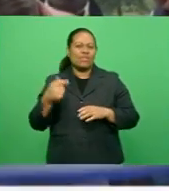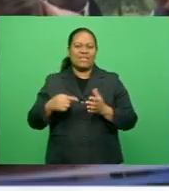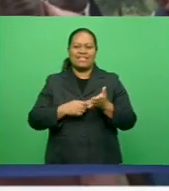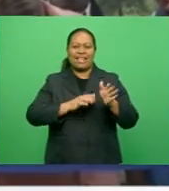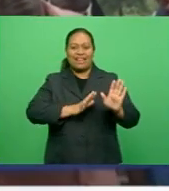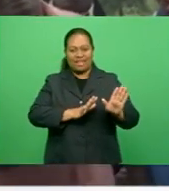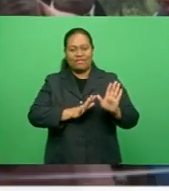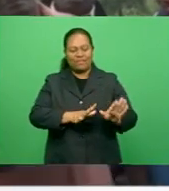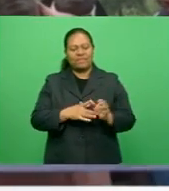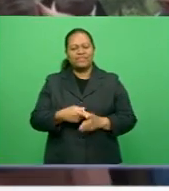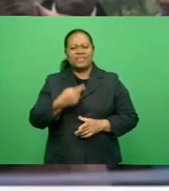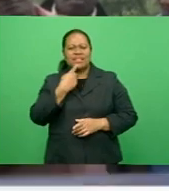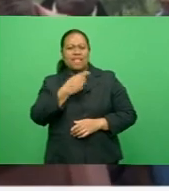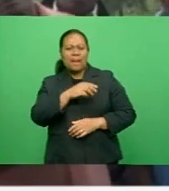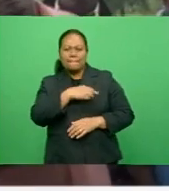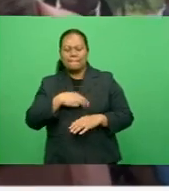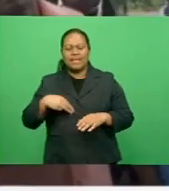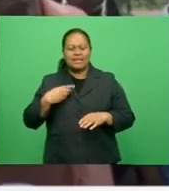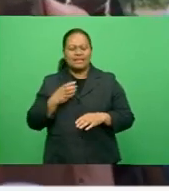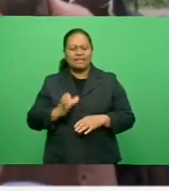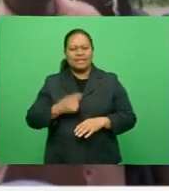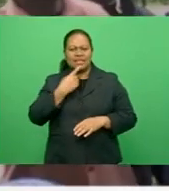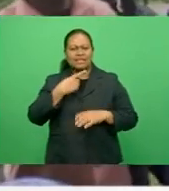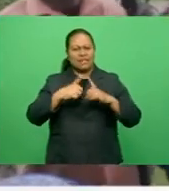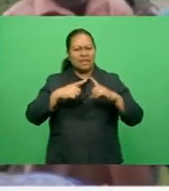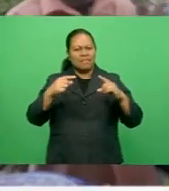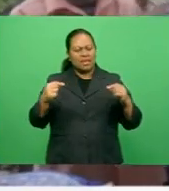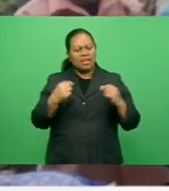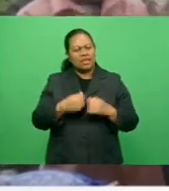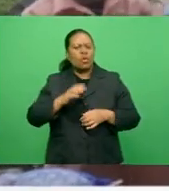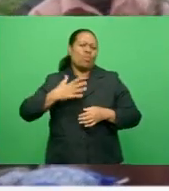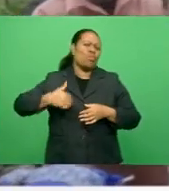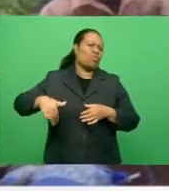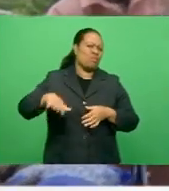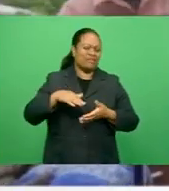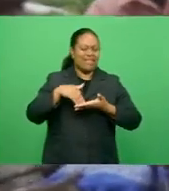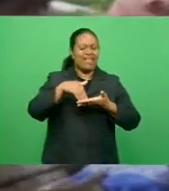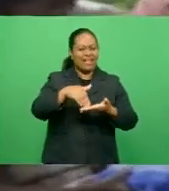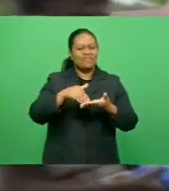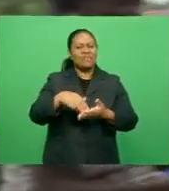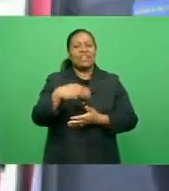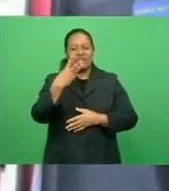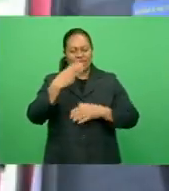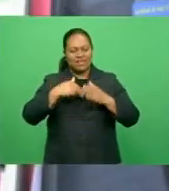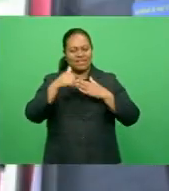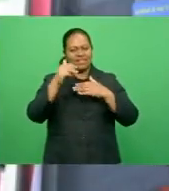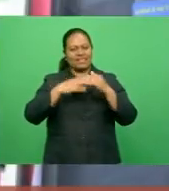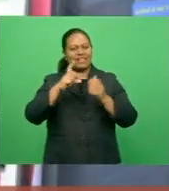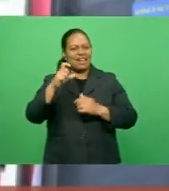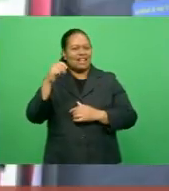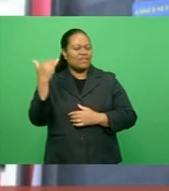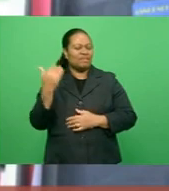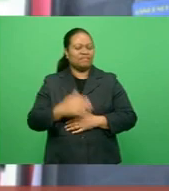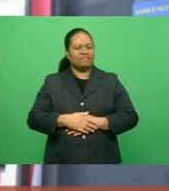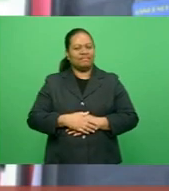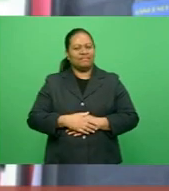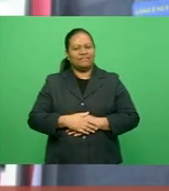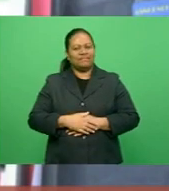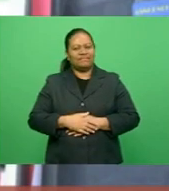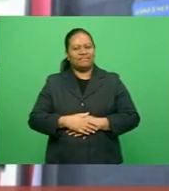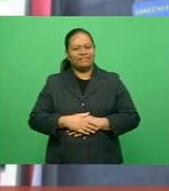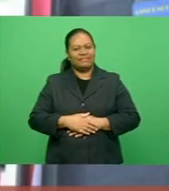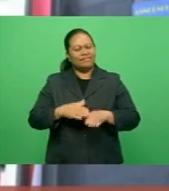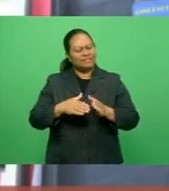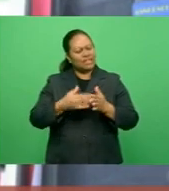TAILEVU. Akbar commended the Japanese government for already helping rebuild the 3 classrooms. We're also looking at